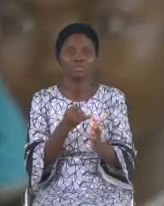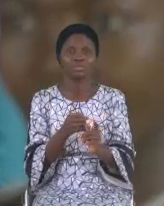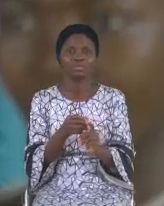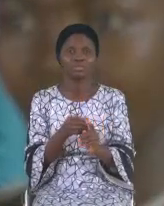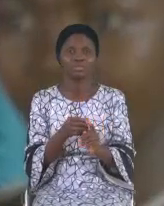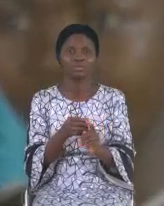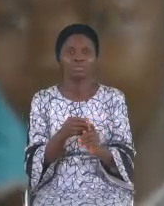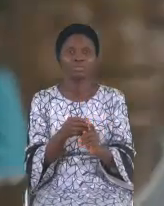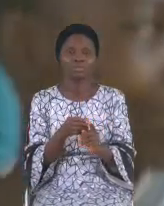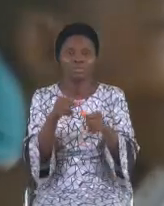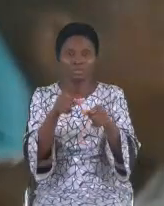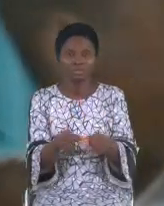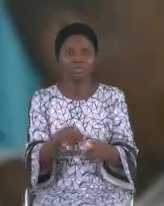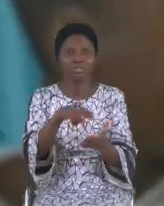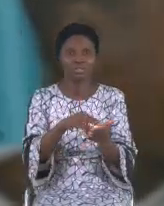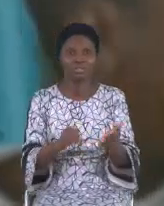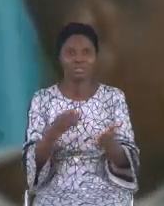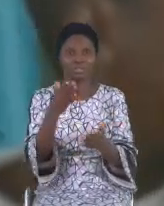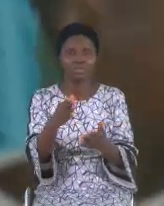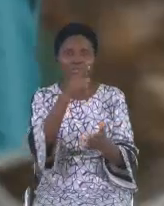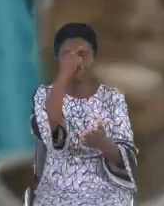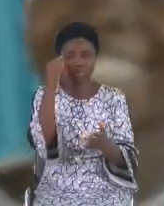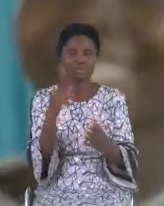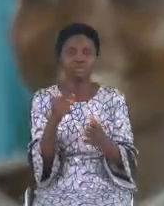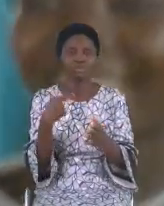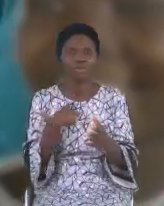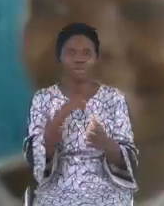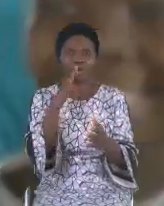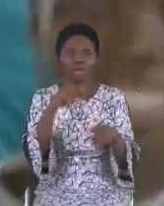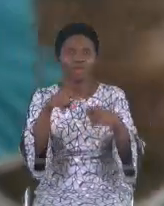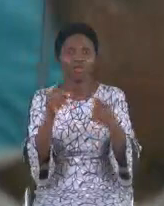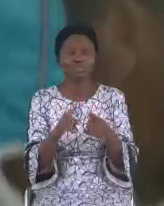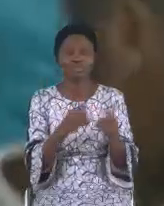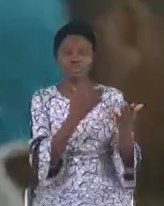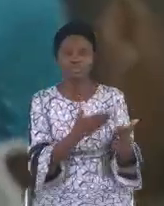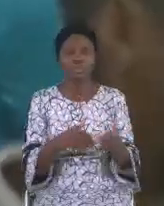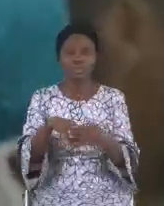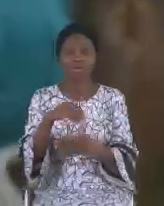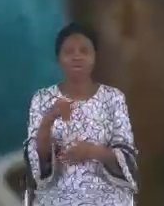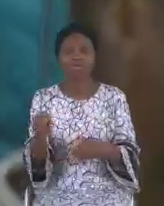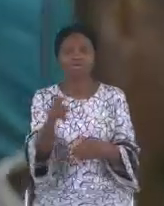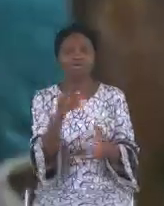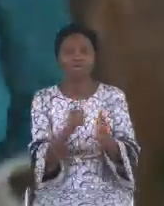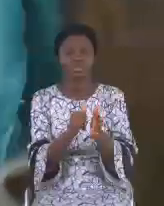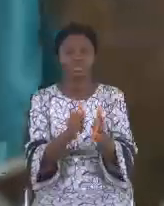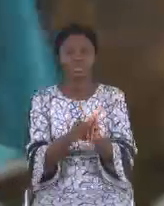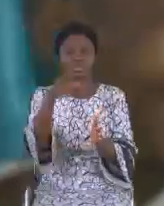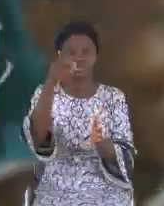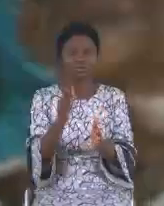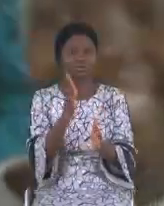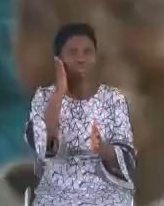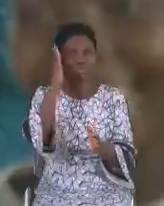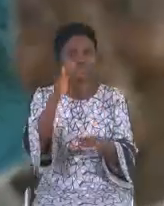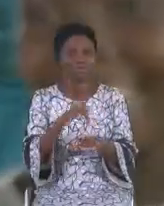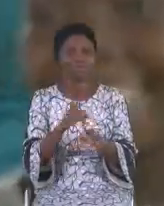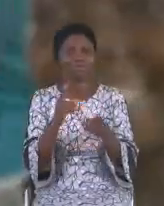there, because you are going to bring out those that God will touch tonight.